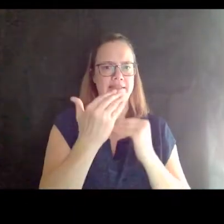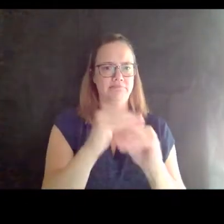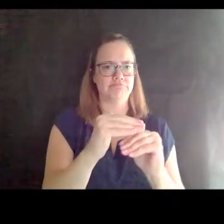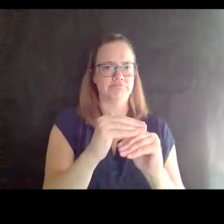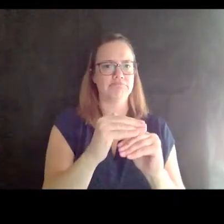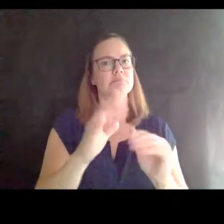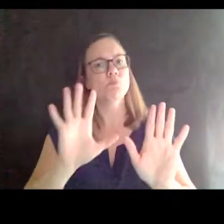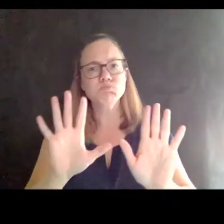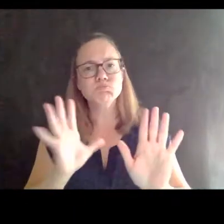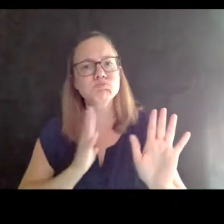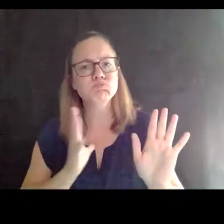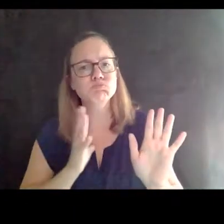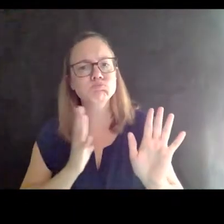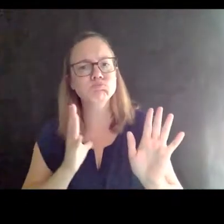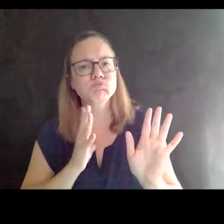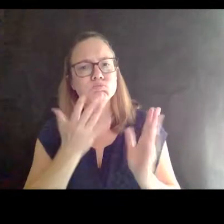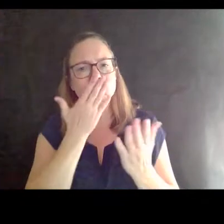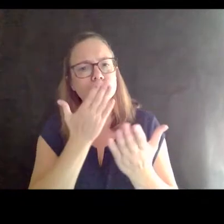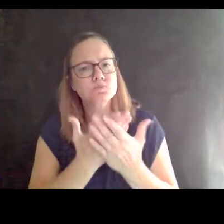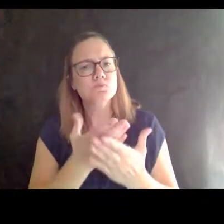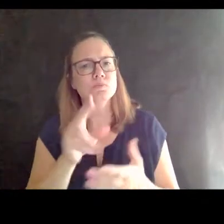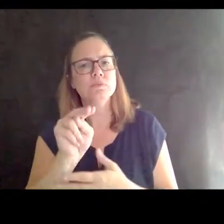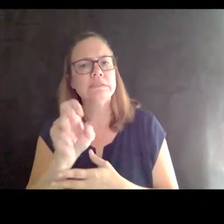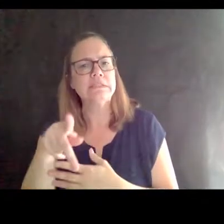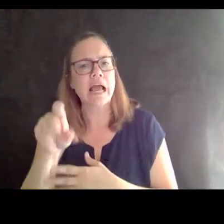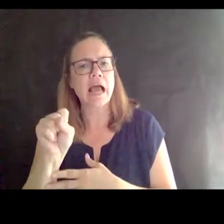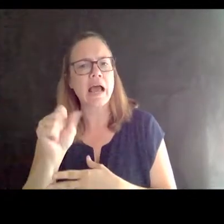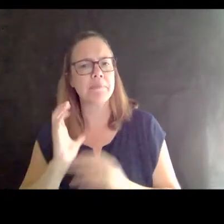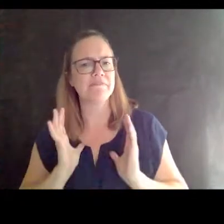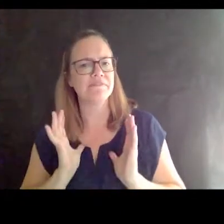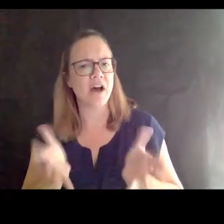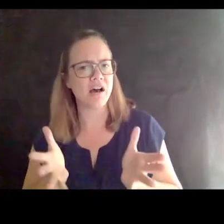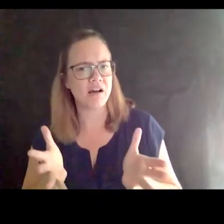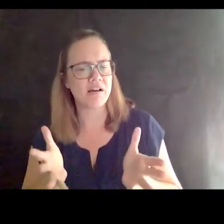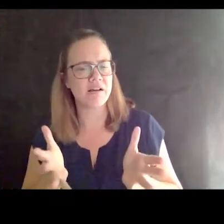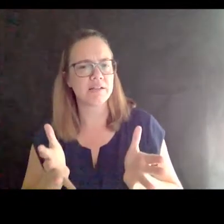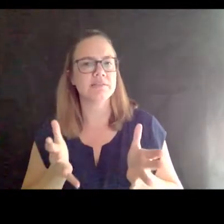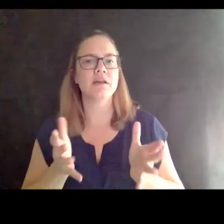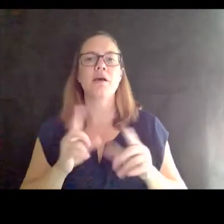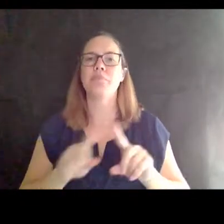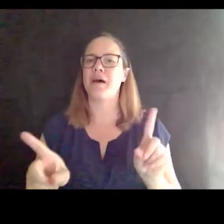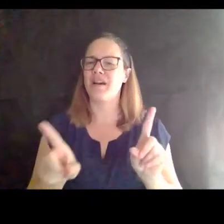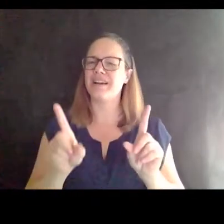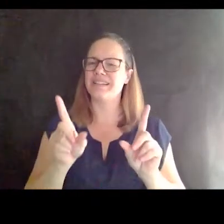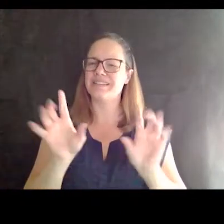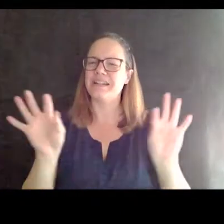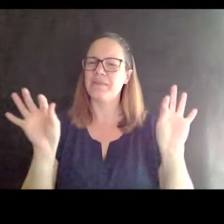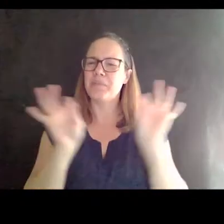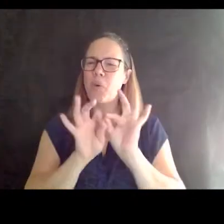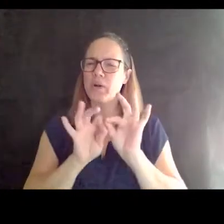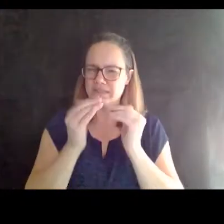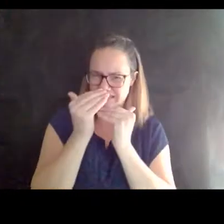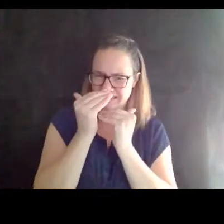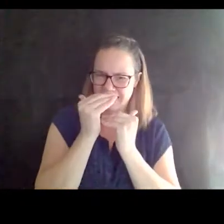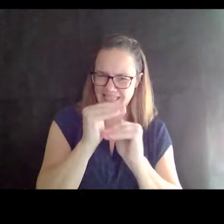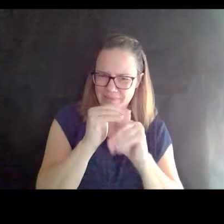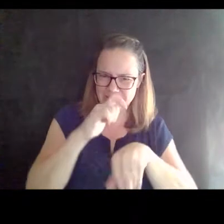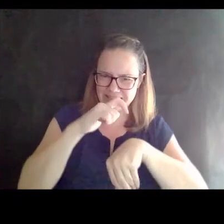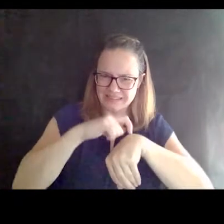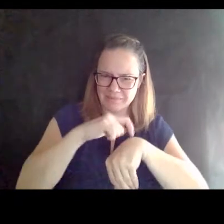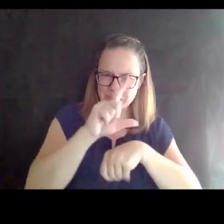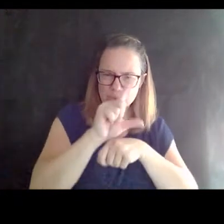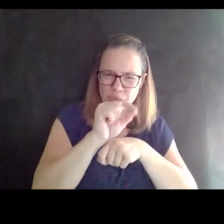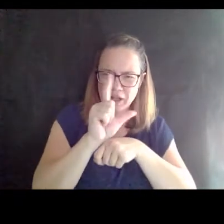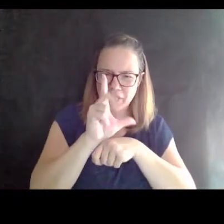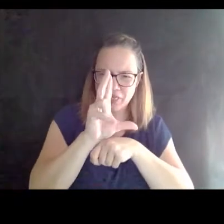We all enjoy a little cat nap here and there. But making sure that it's a short nap,